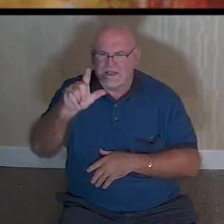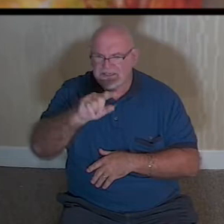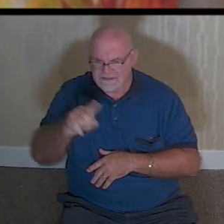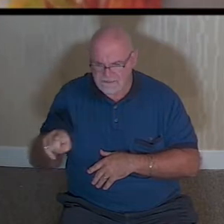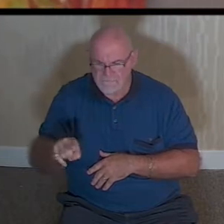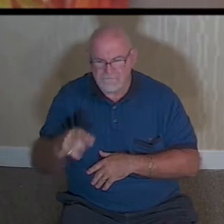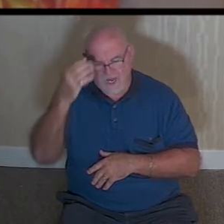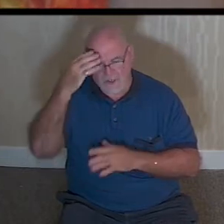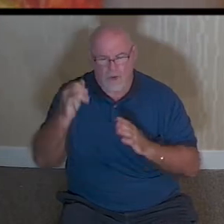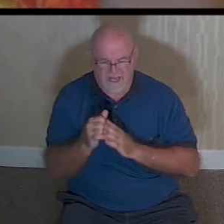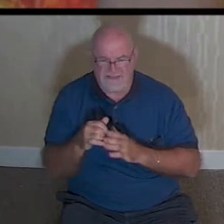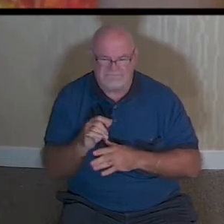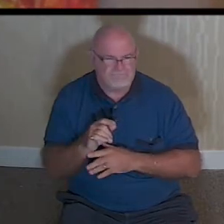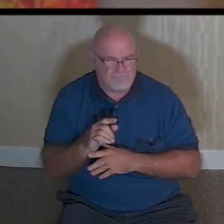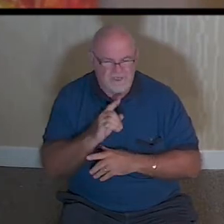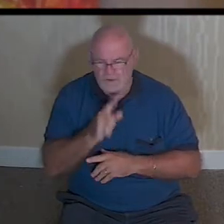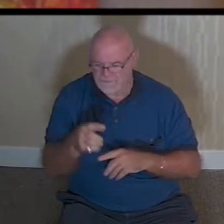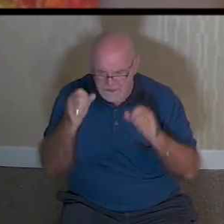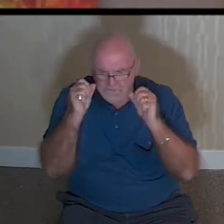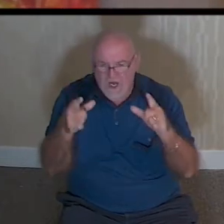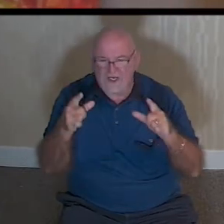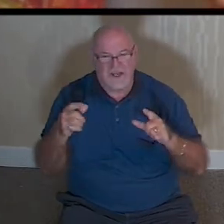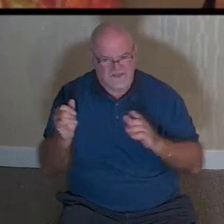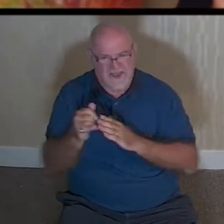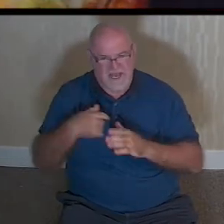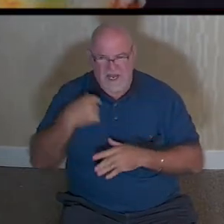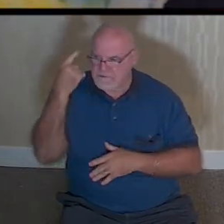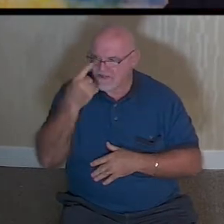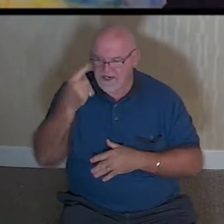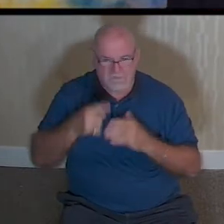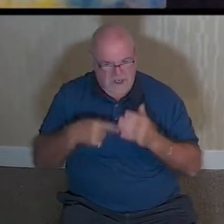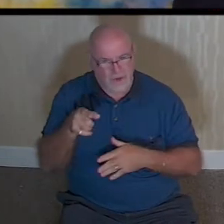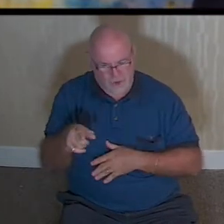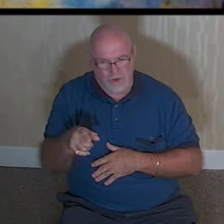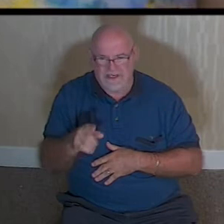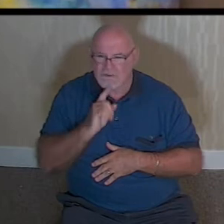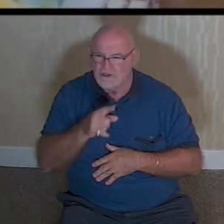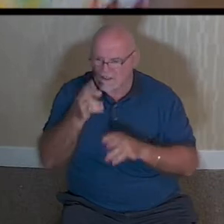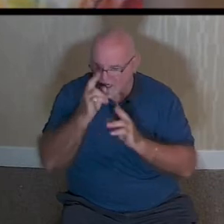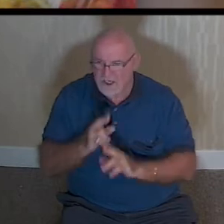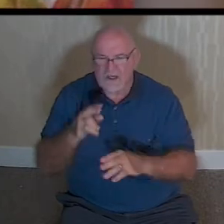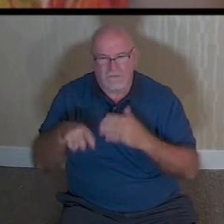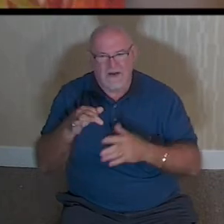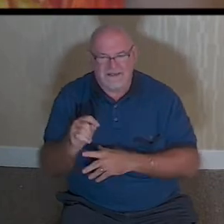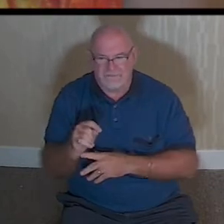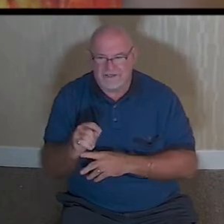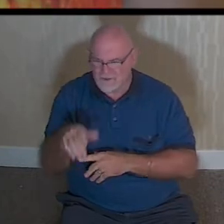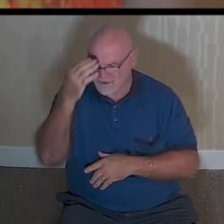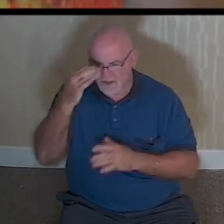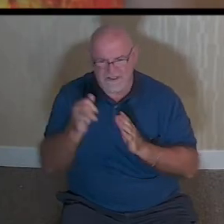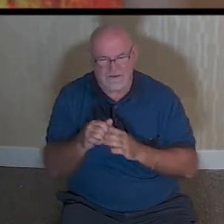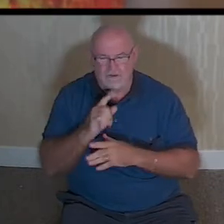be really surprised that I would think of her and very honored about it. And you know, she was such